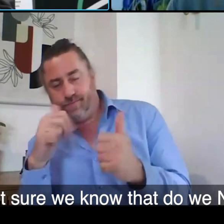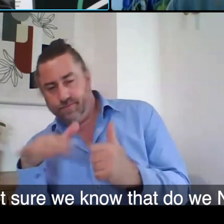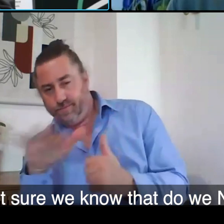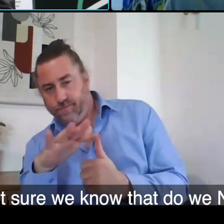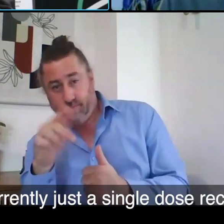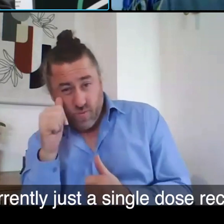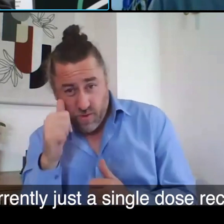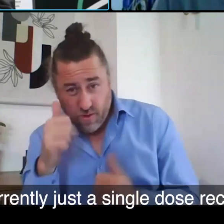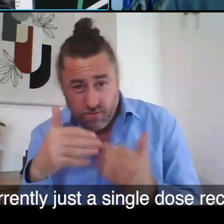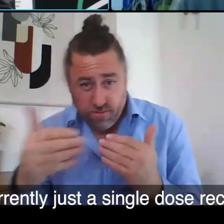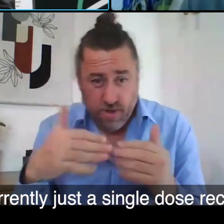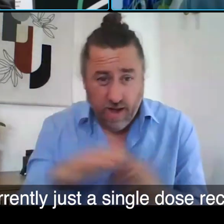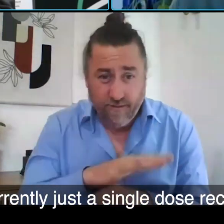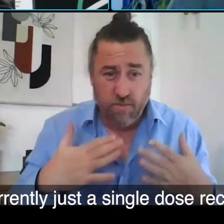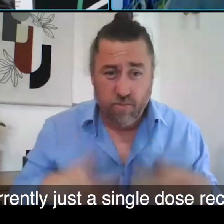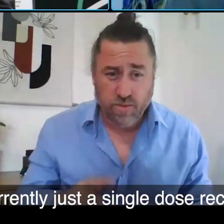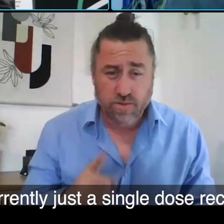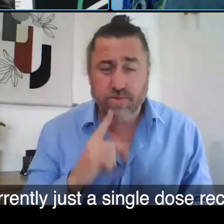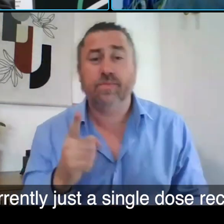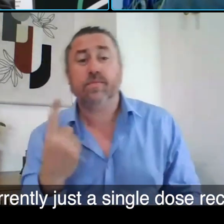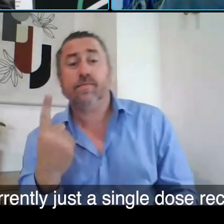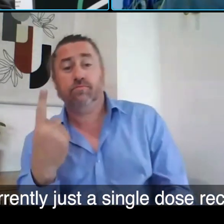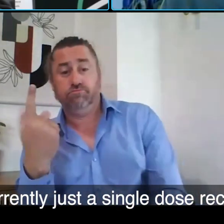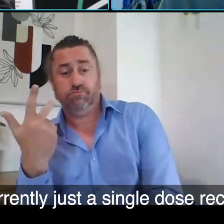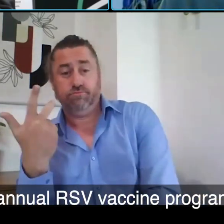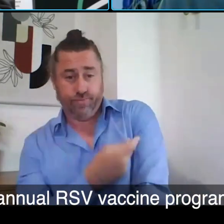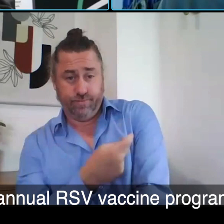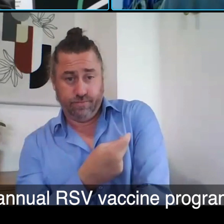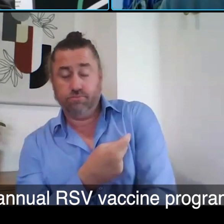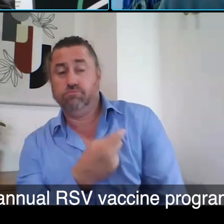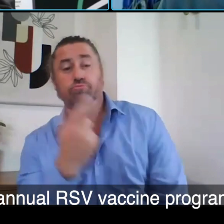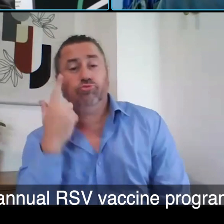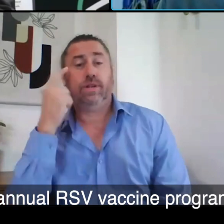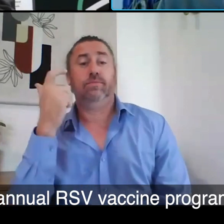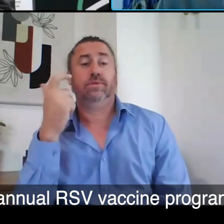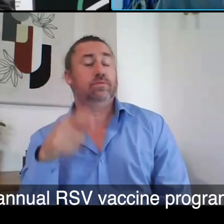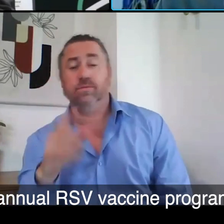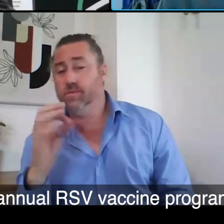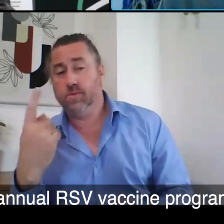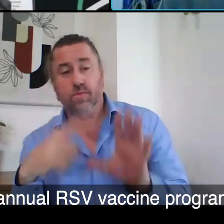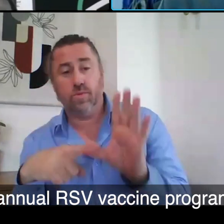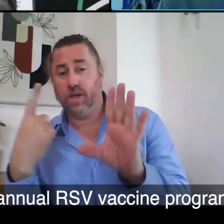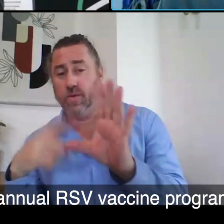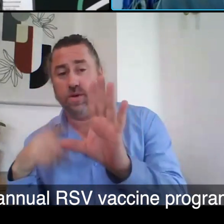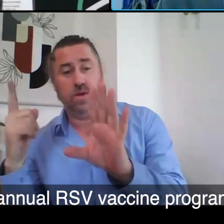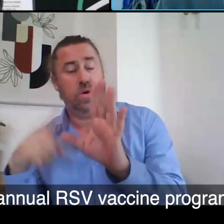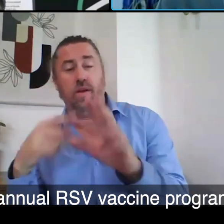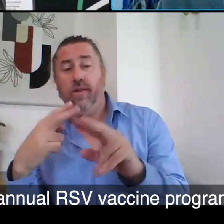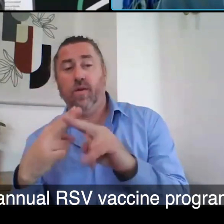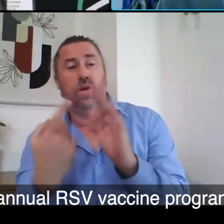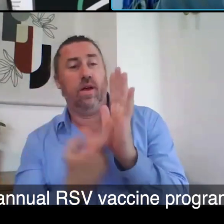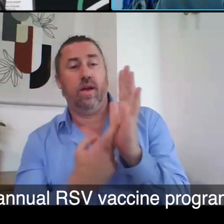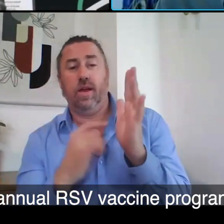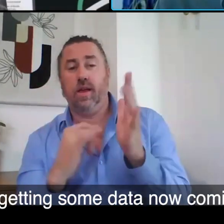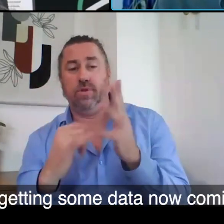Nigel? Yeah, it's currently just a single dose recommended. So this is not an annual RSV vaccine program at